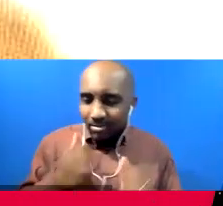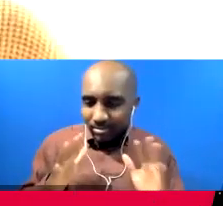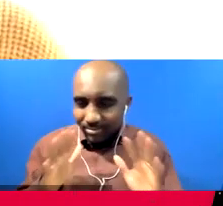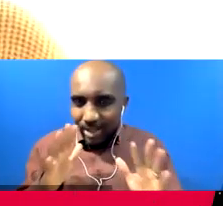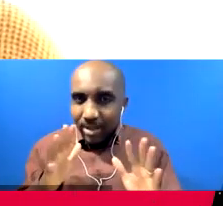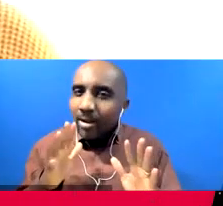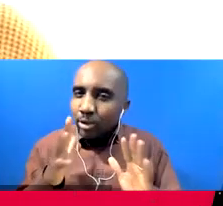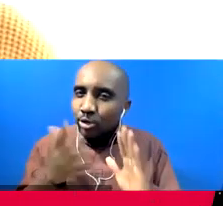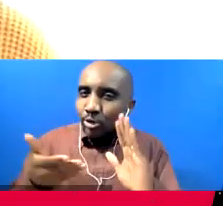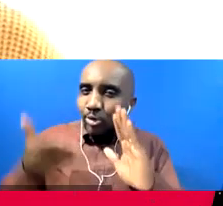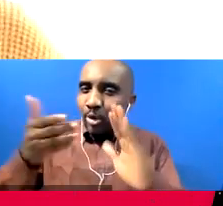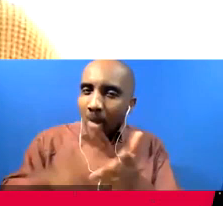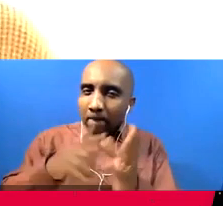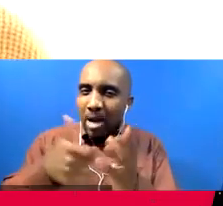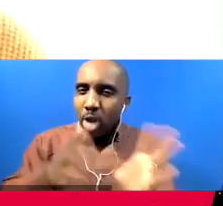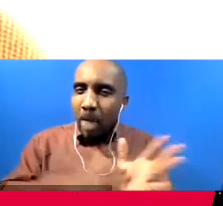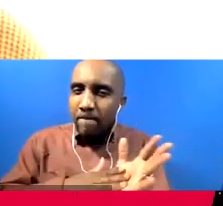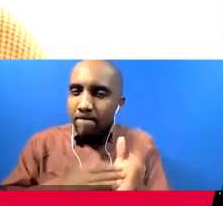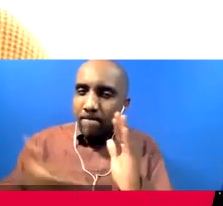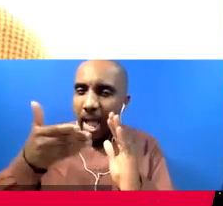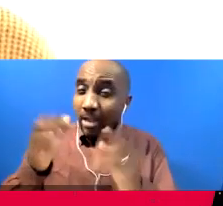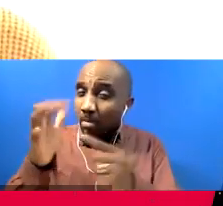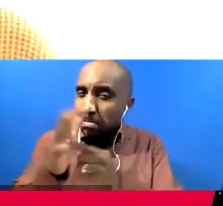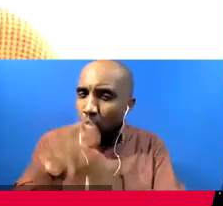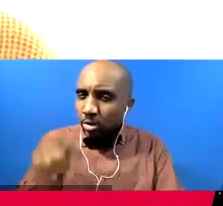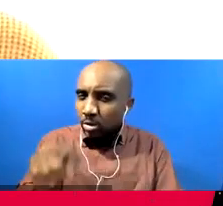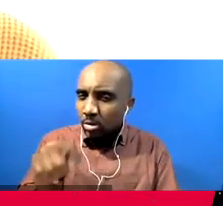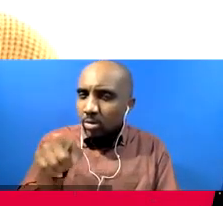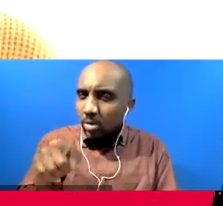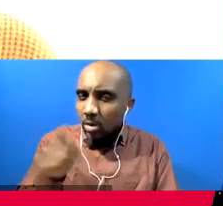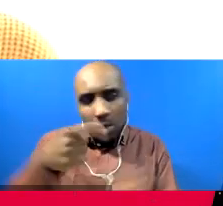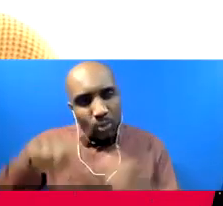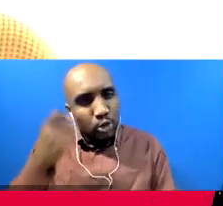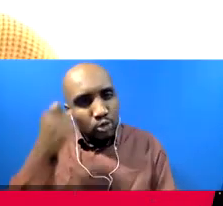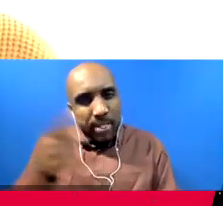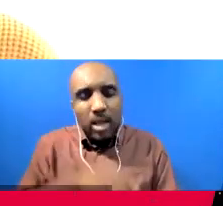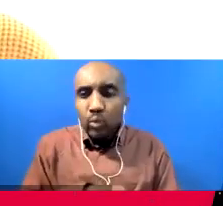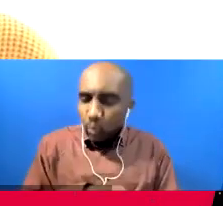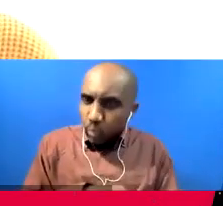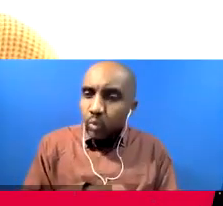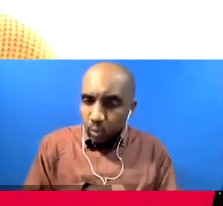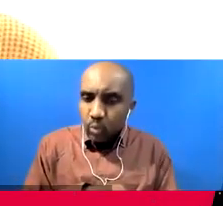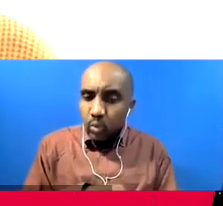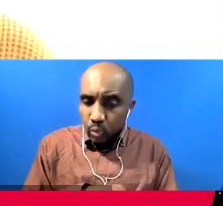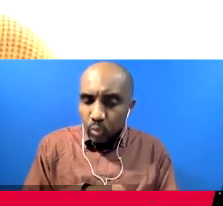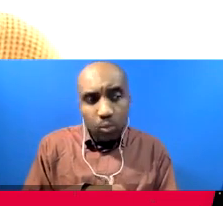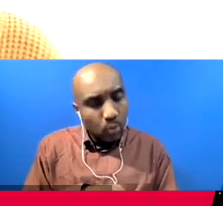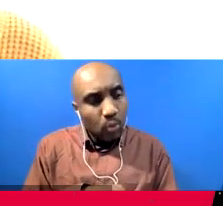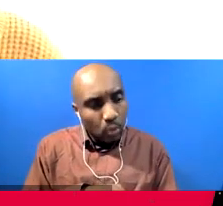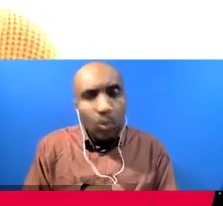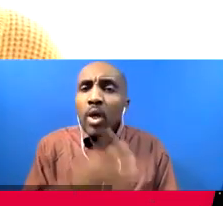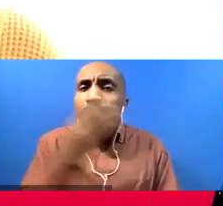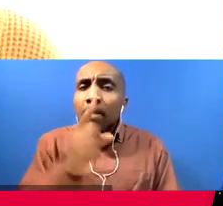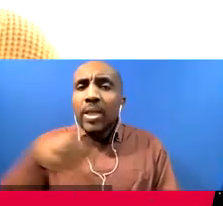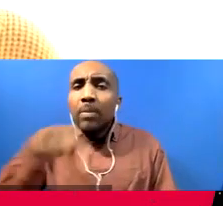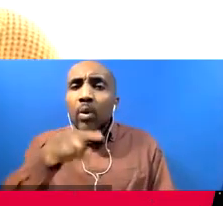Yeah. Sorry, just to echo off of what Mariam just said, I think that's so important for us to recognize that